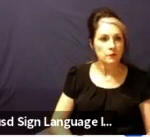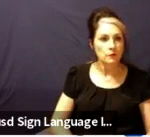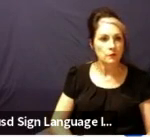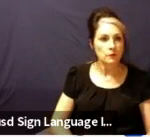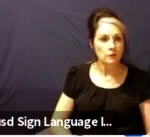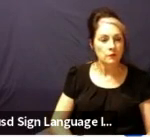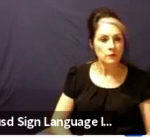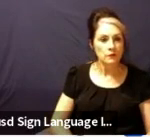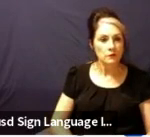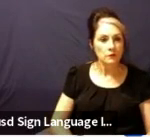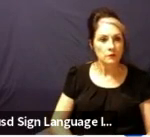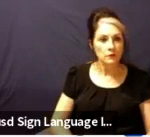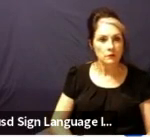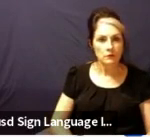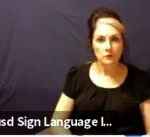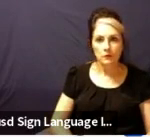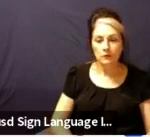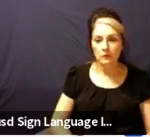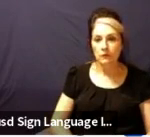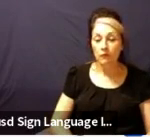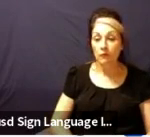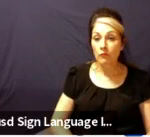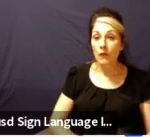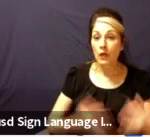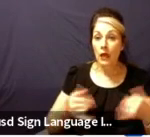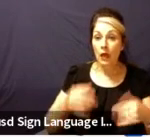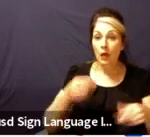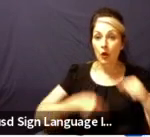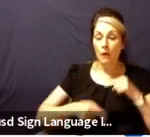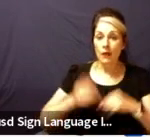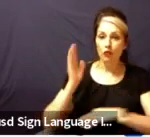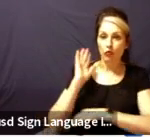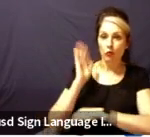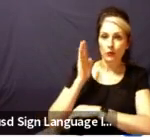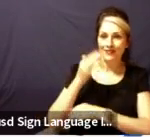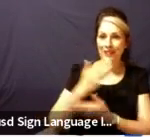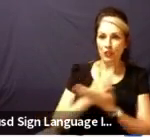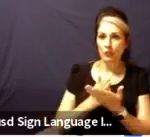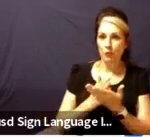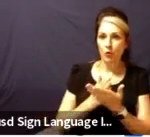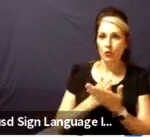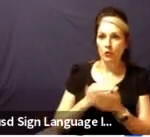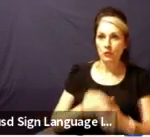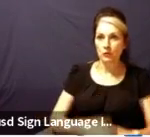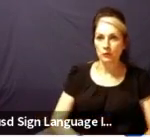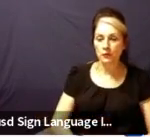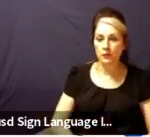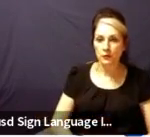I'm going to now go back to the presentation portion.